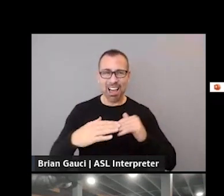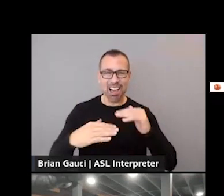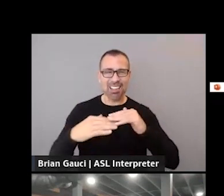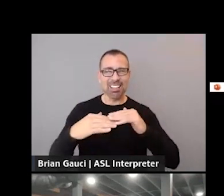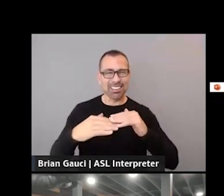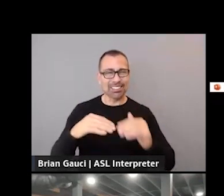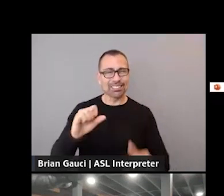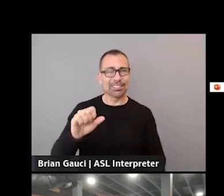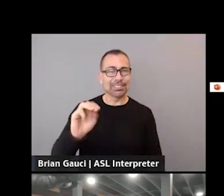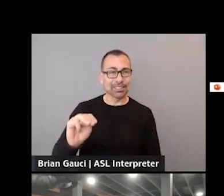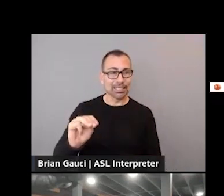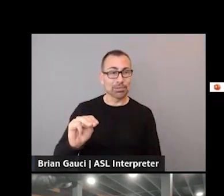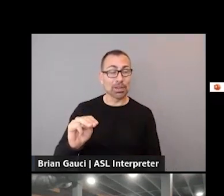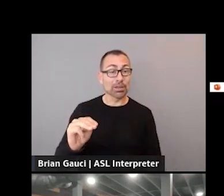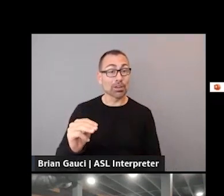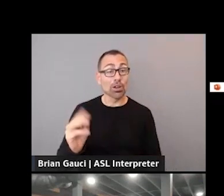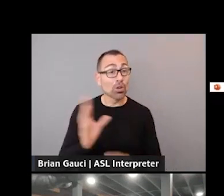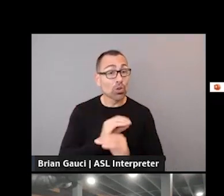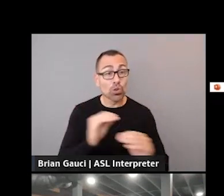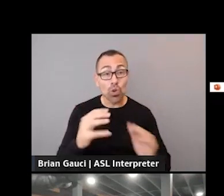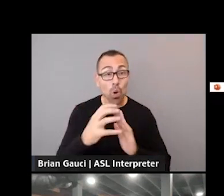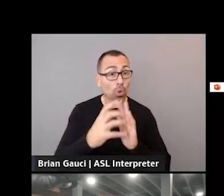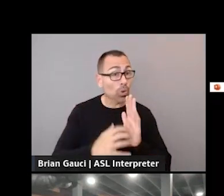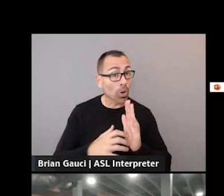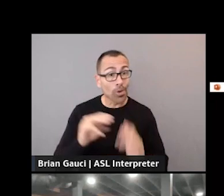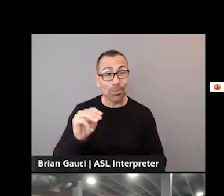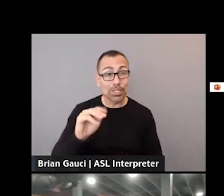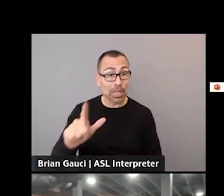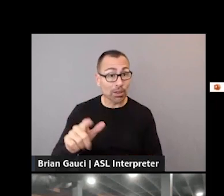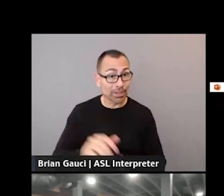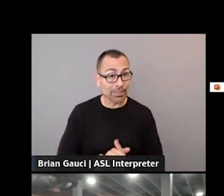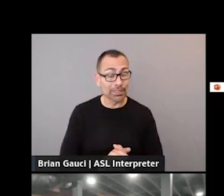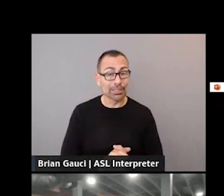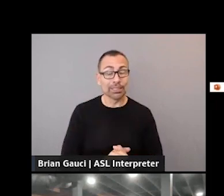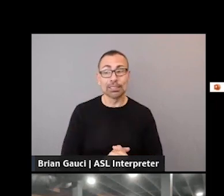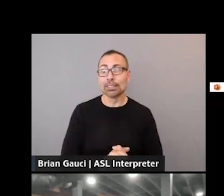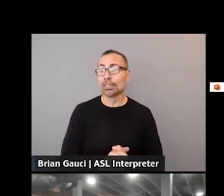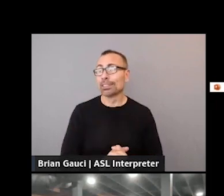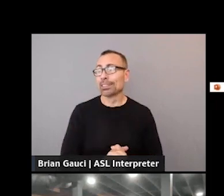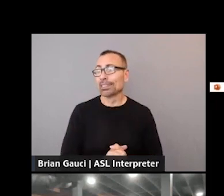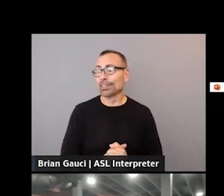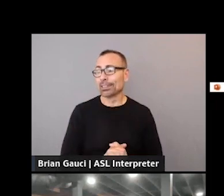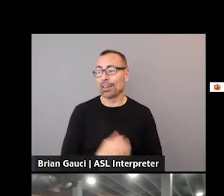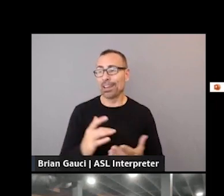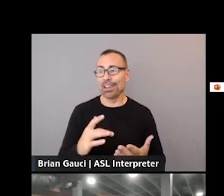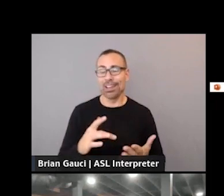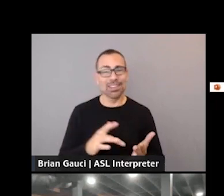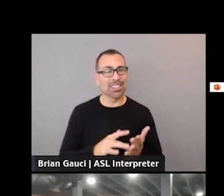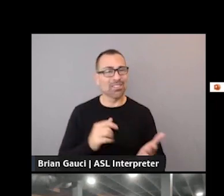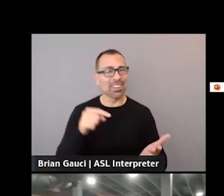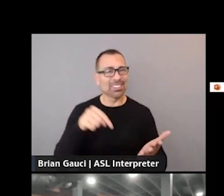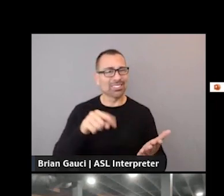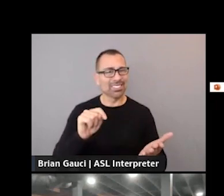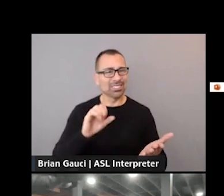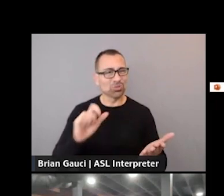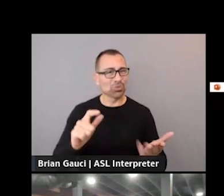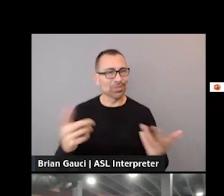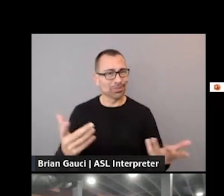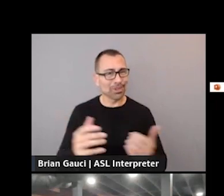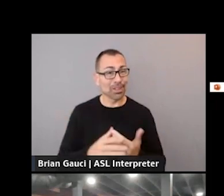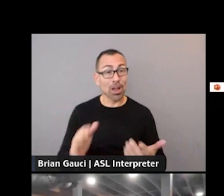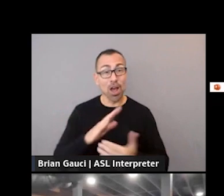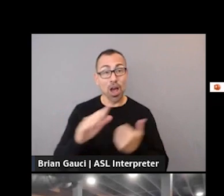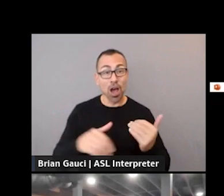SageMaker. No code machine learning. And the advantage of this no code tool over others is all of the code